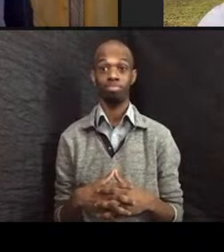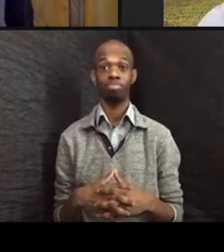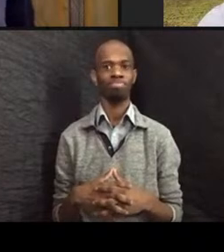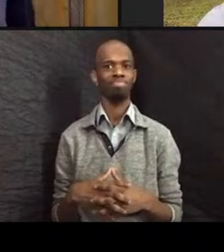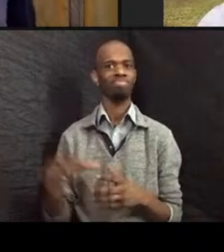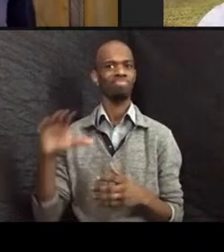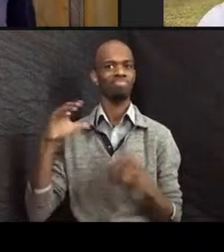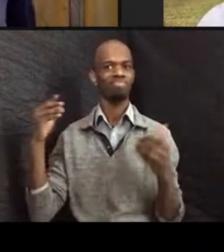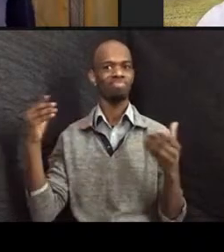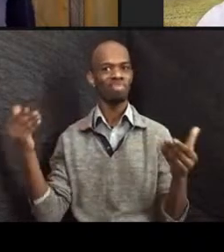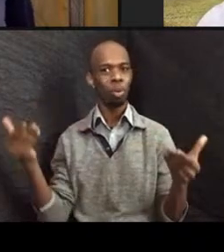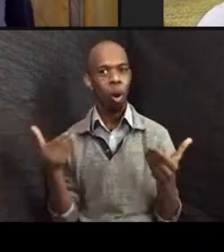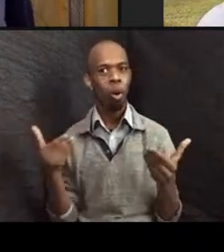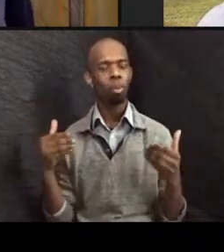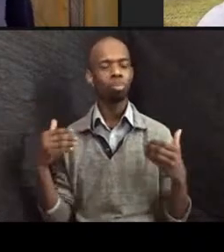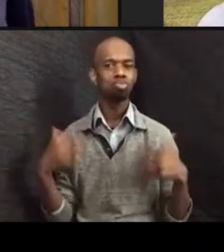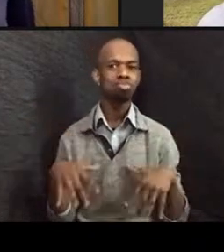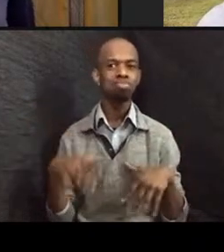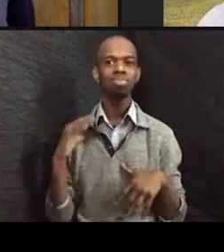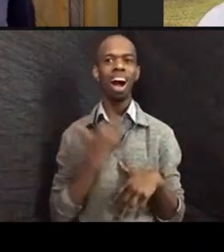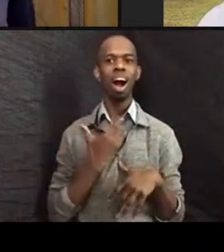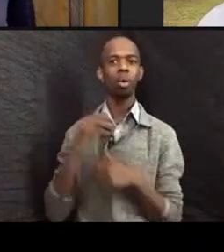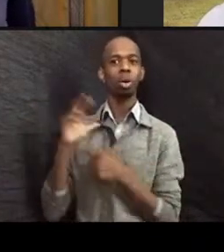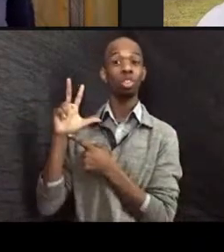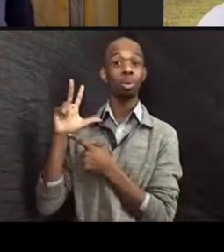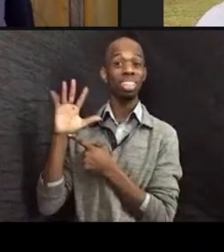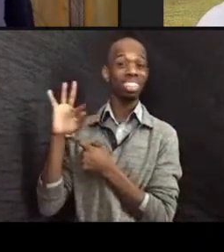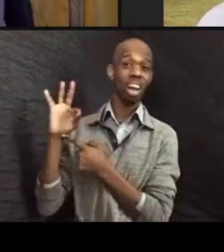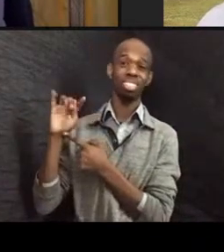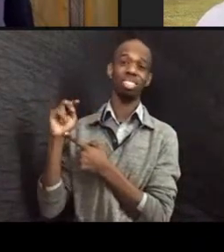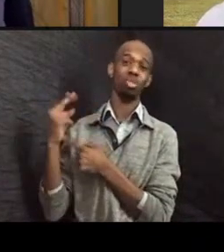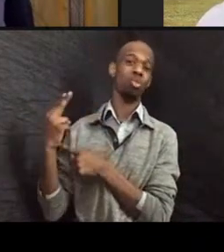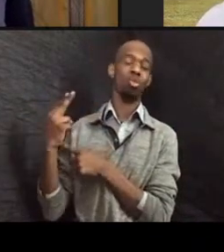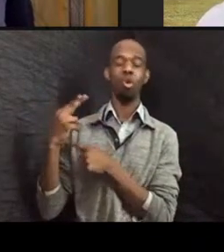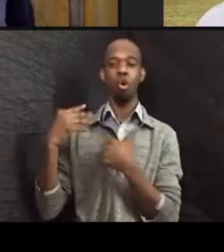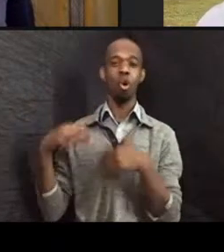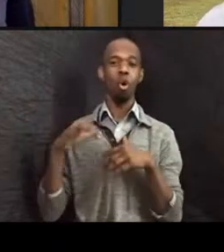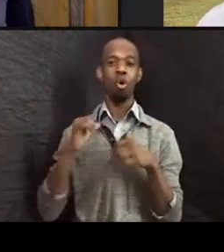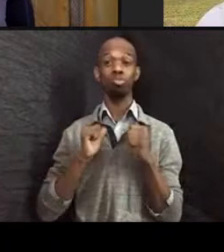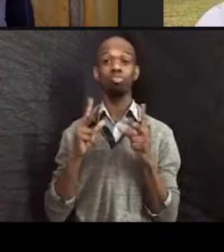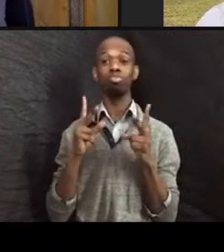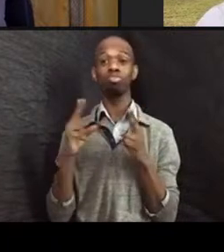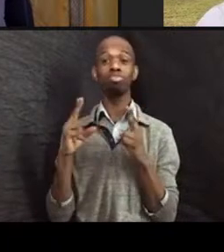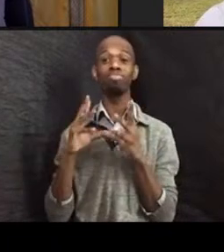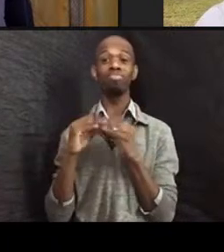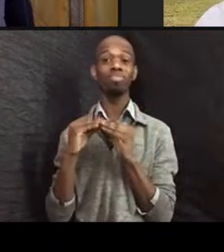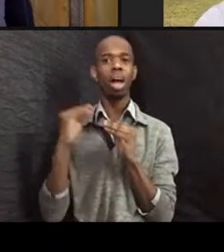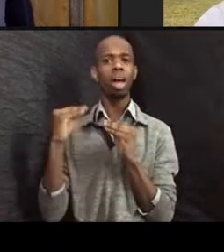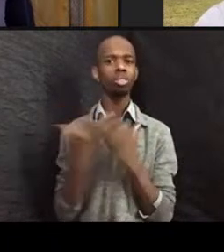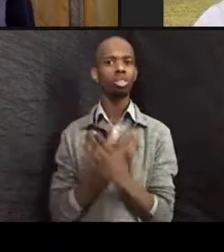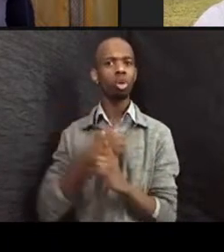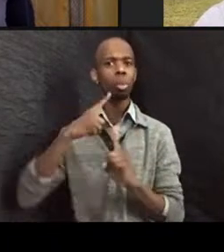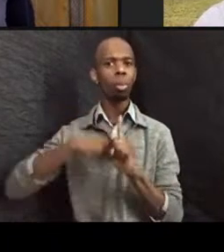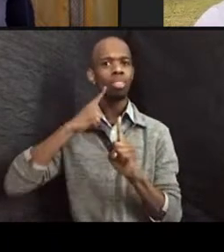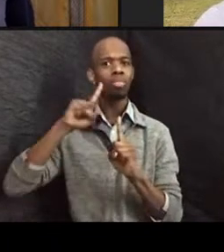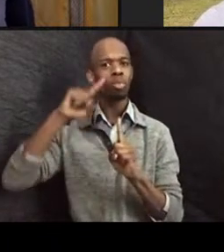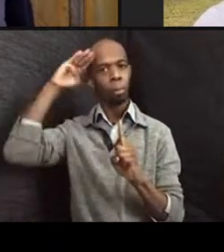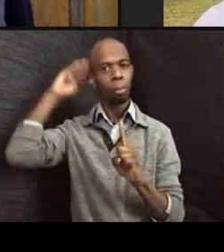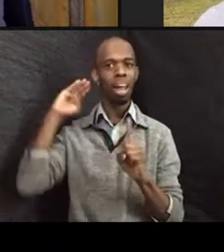Welcome to our 39th episode and a new month of Black Dance